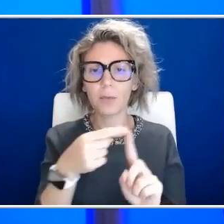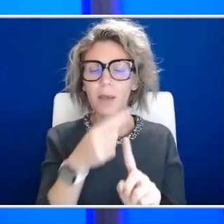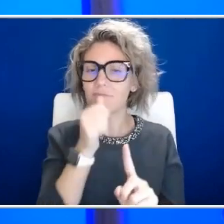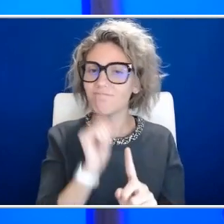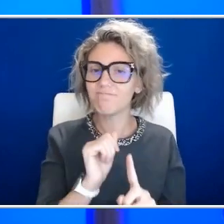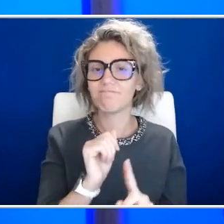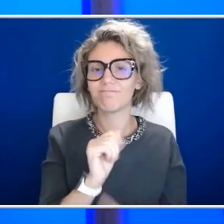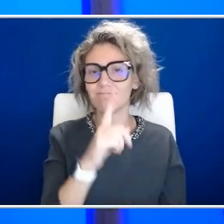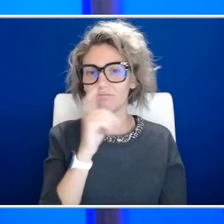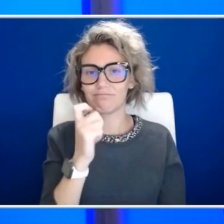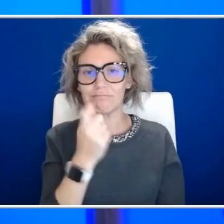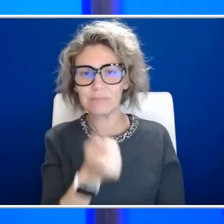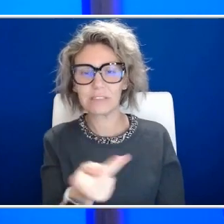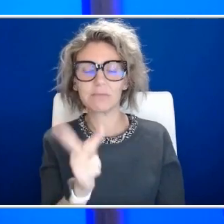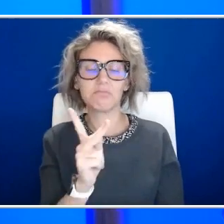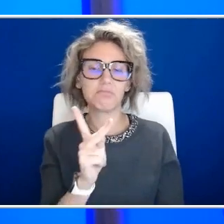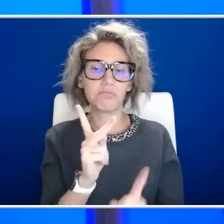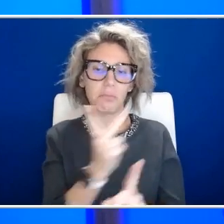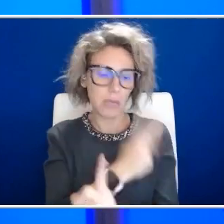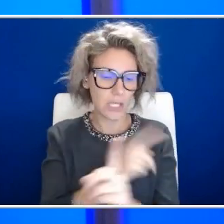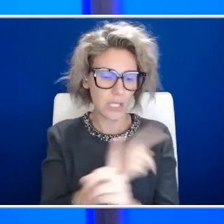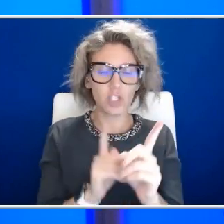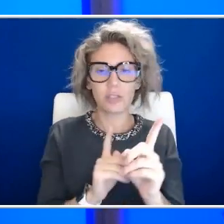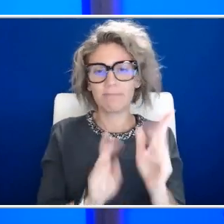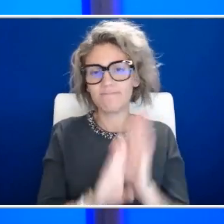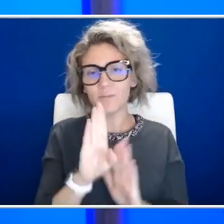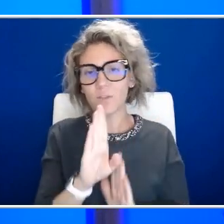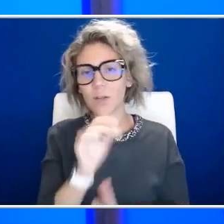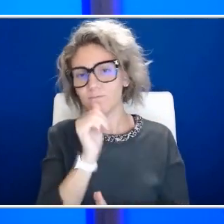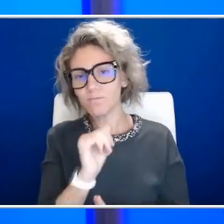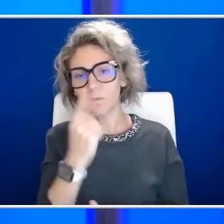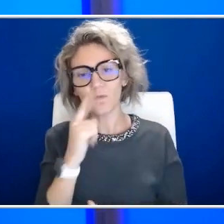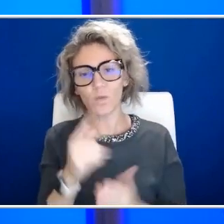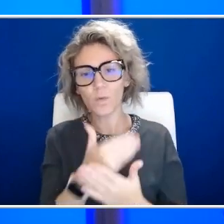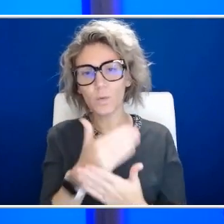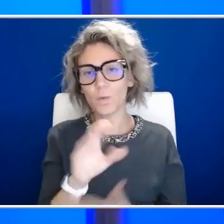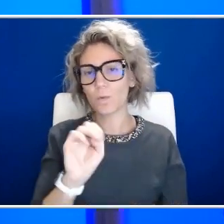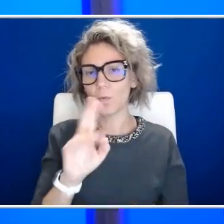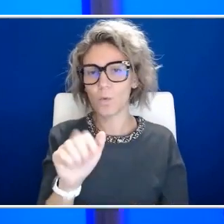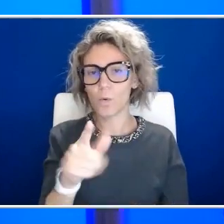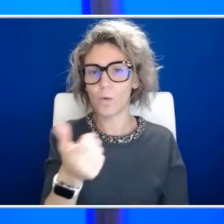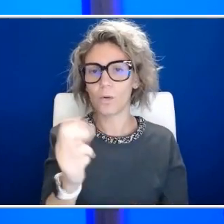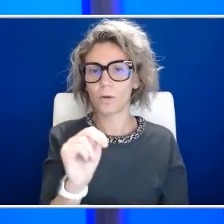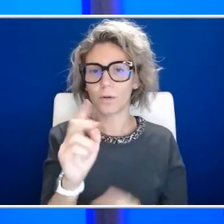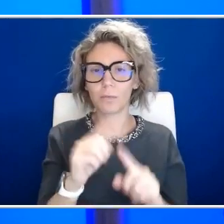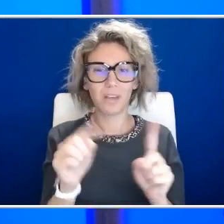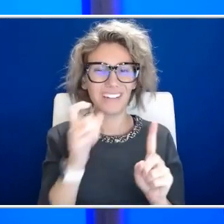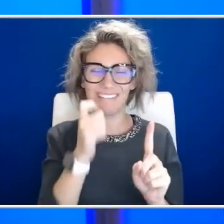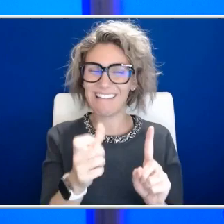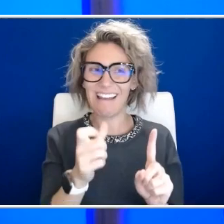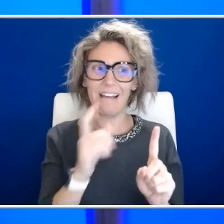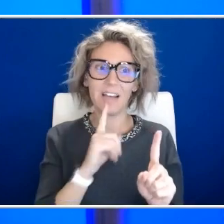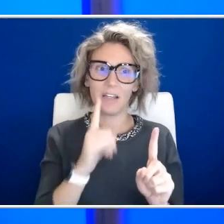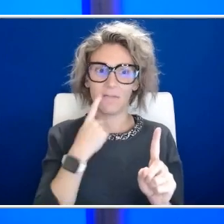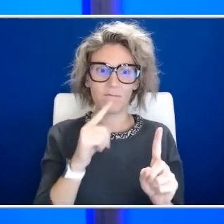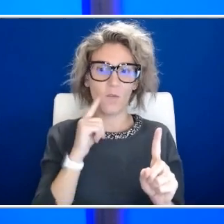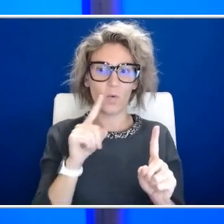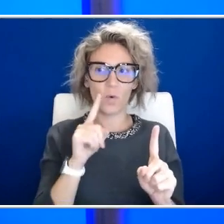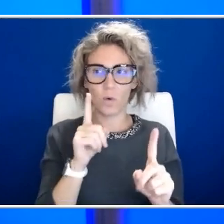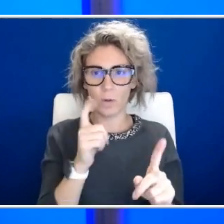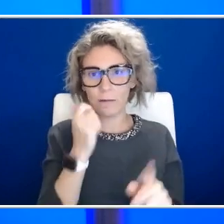some patients develop tolerance to the new organ. But those are not for prime time yet. So for right now, you